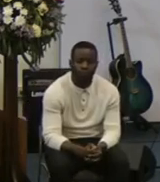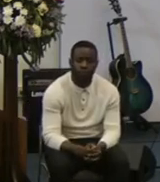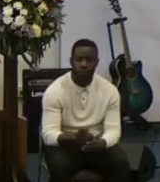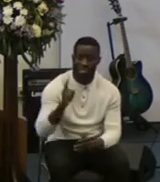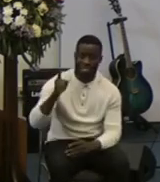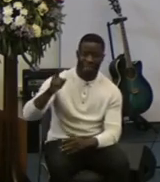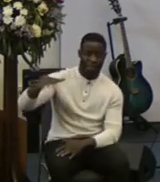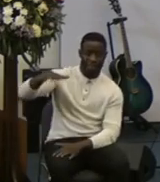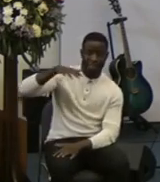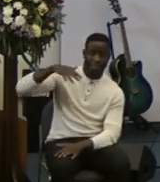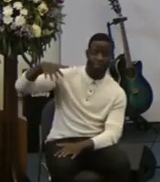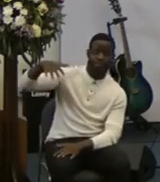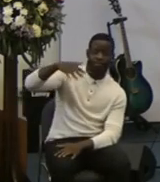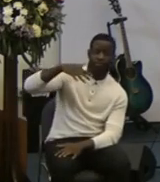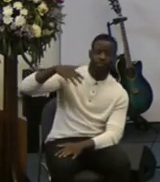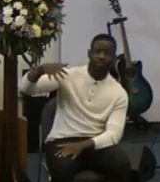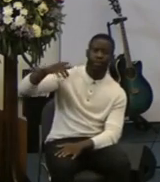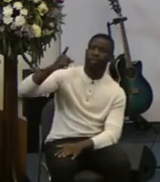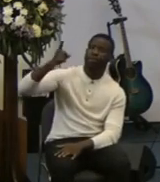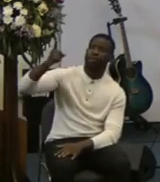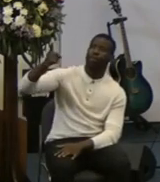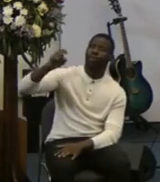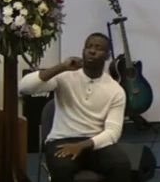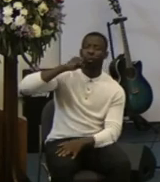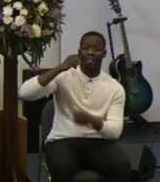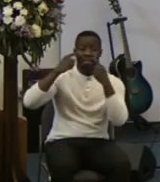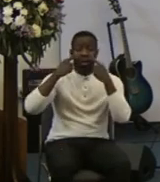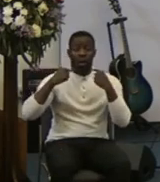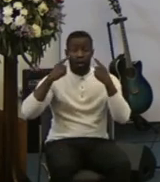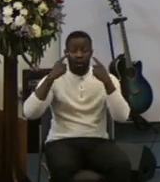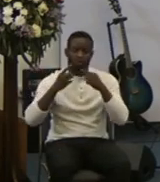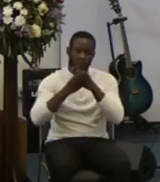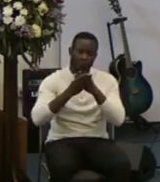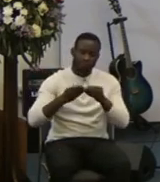to that place where you will wipe every tear